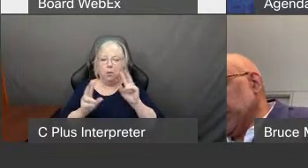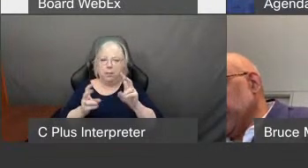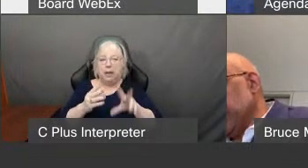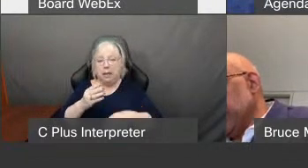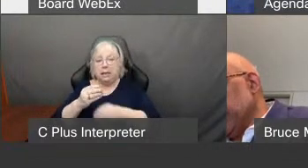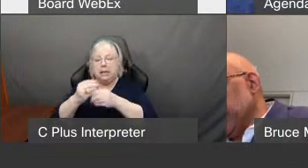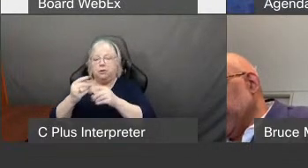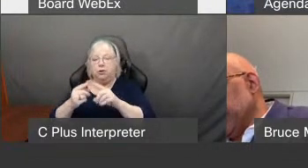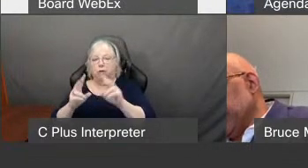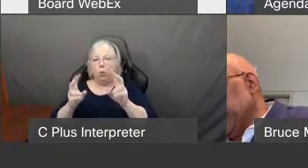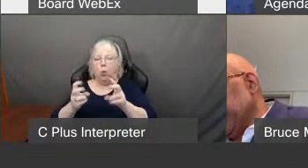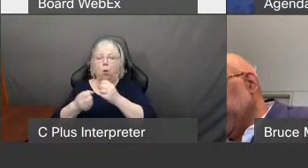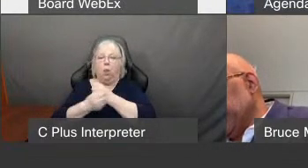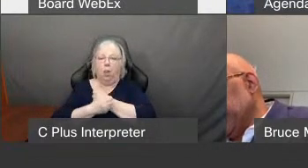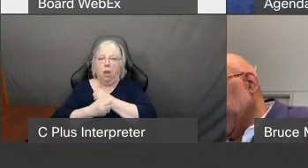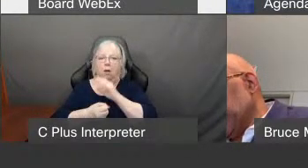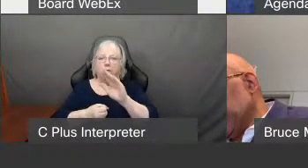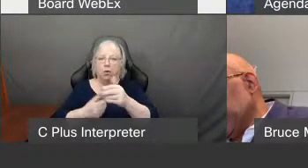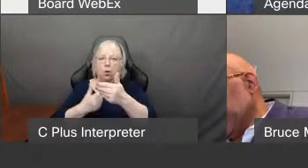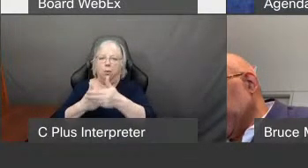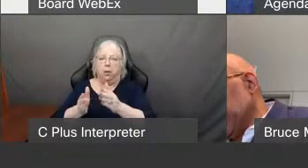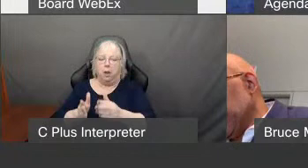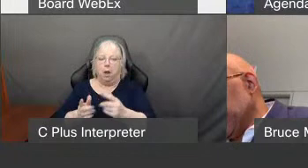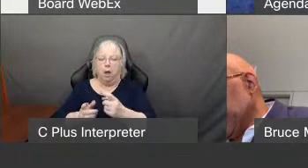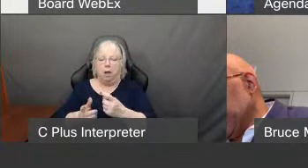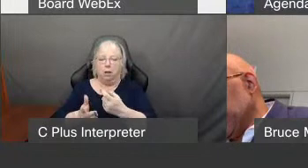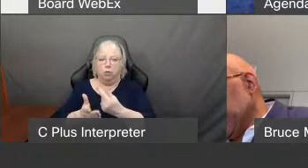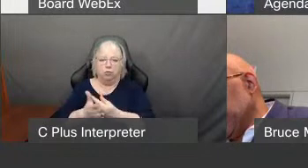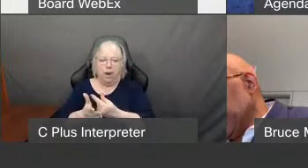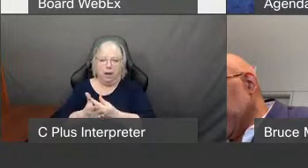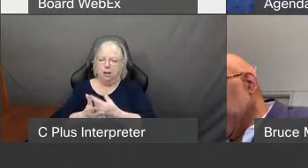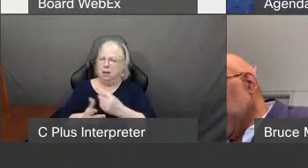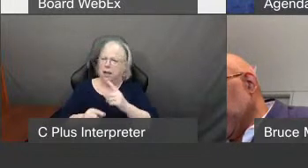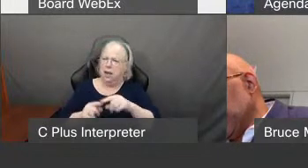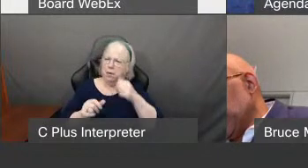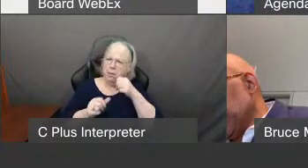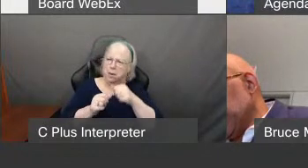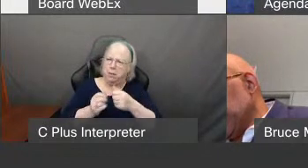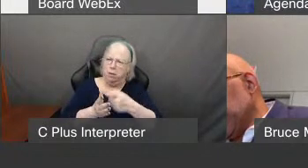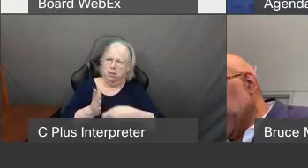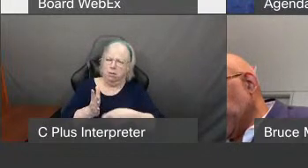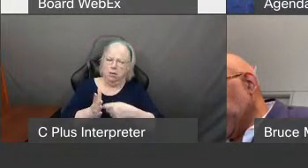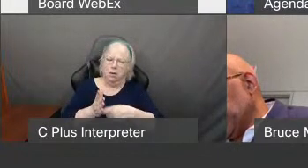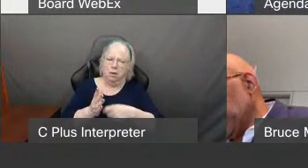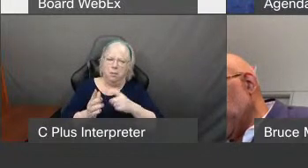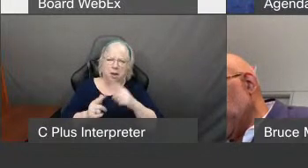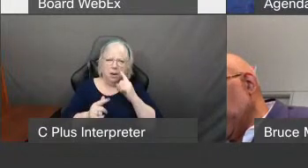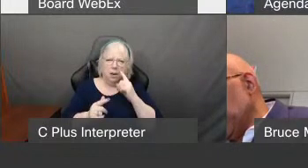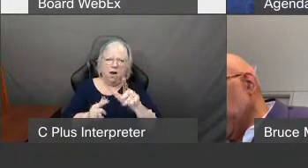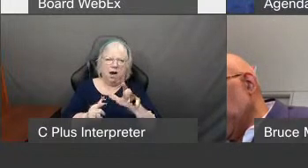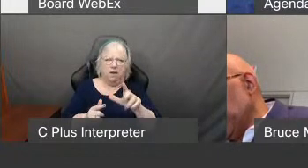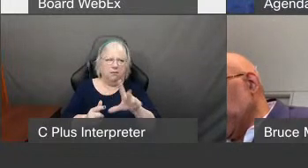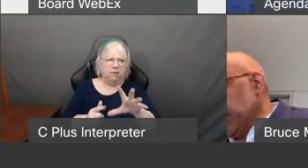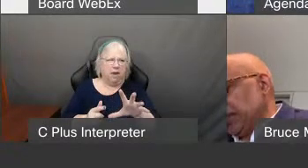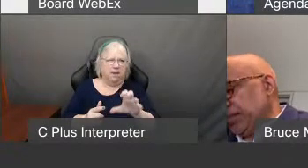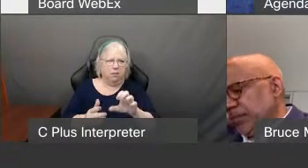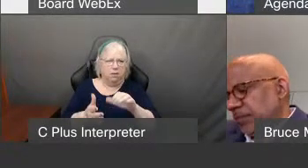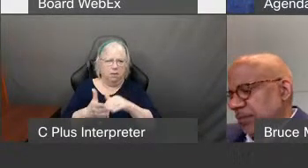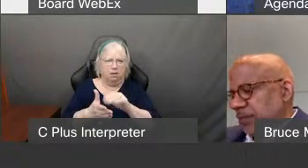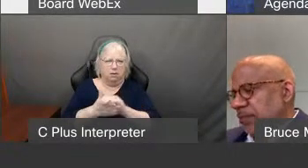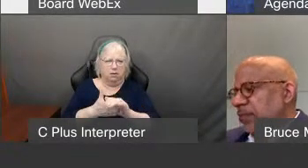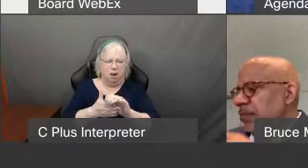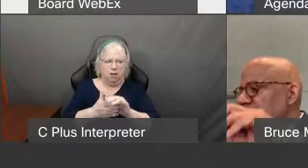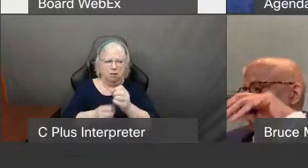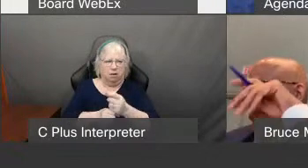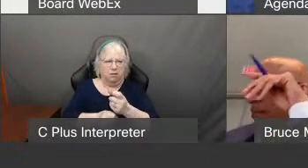grant, and I can't remember the price tag. I think it was a $5 million or $500,000 a year, something